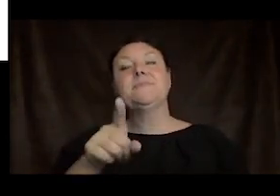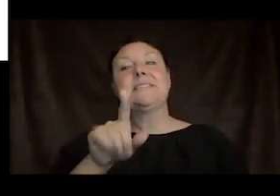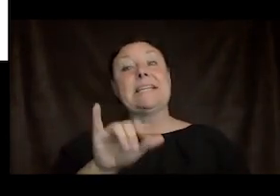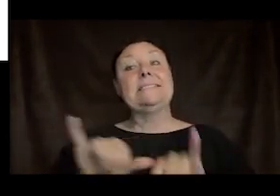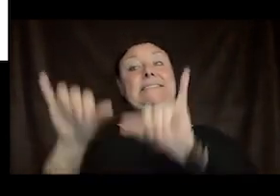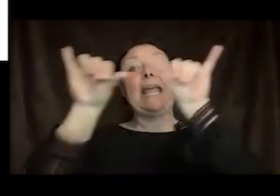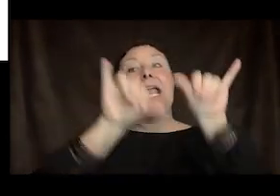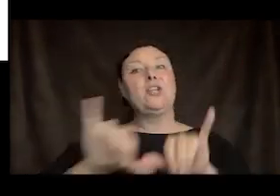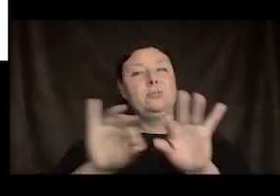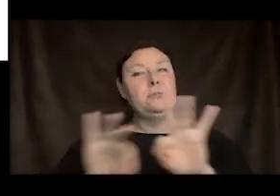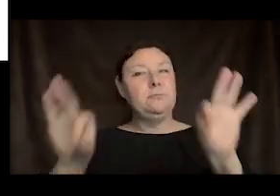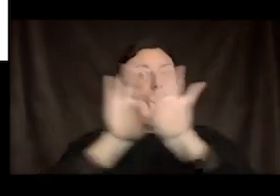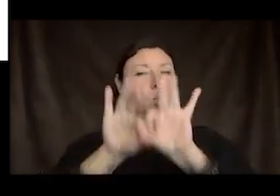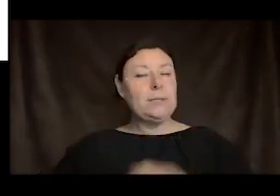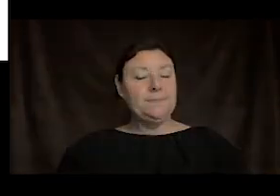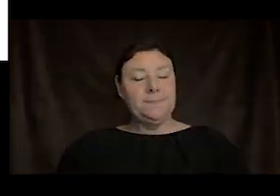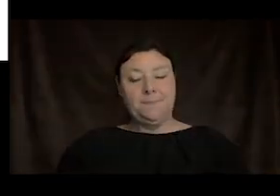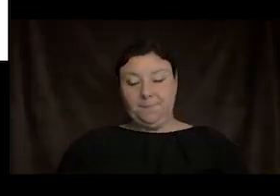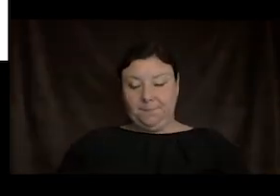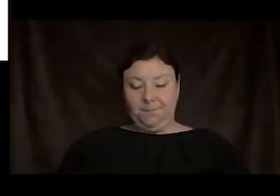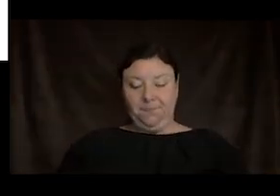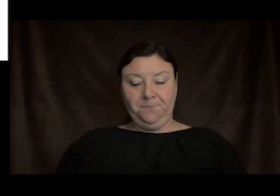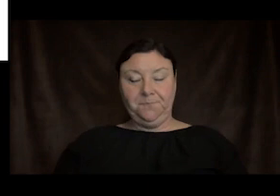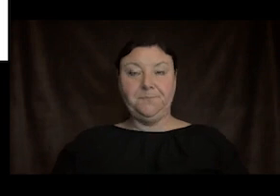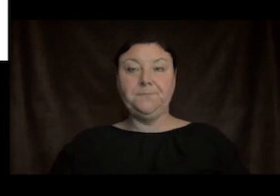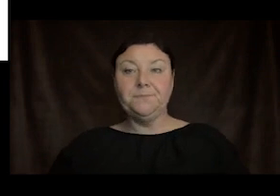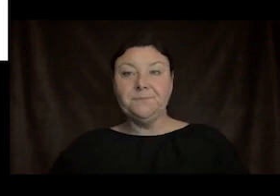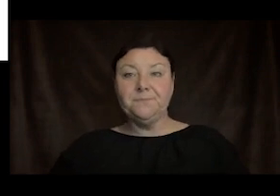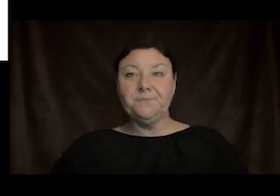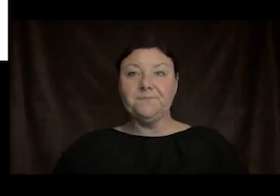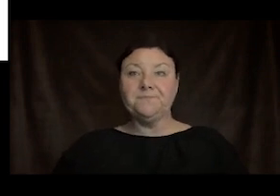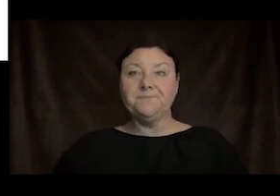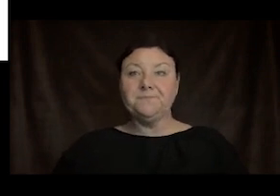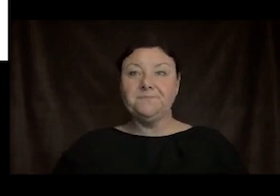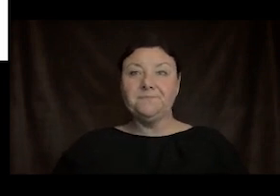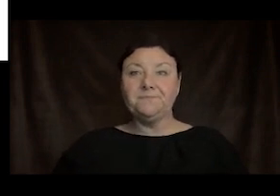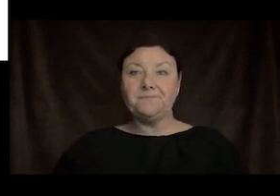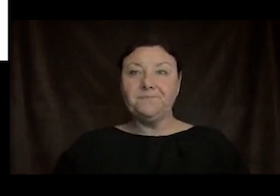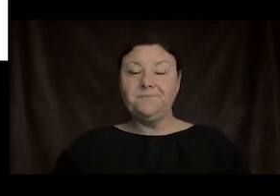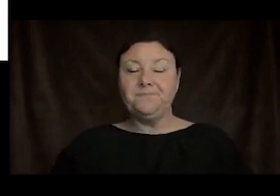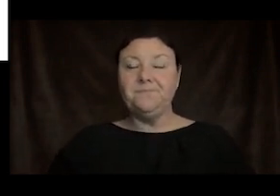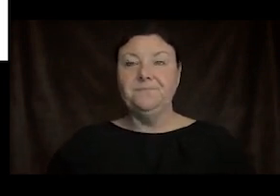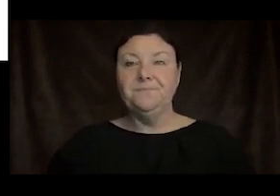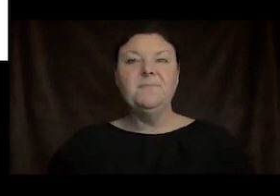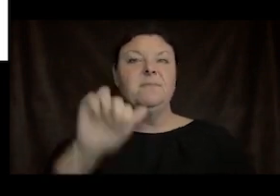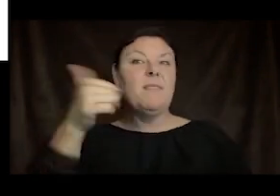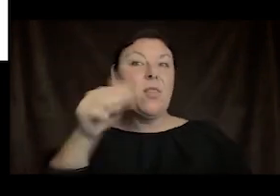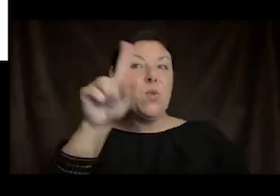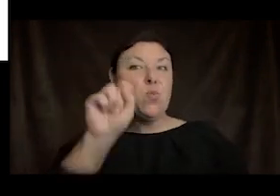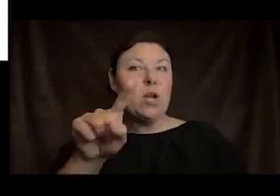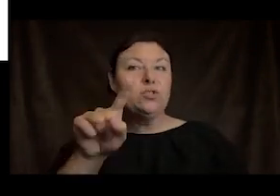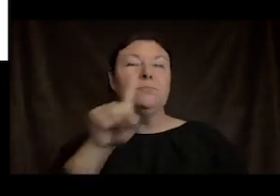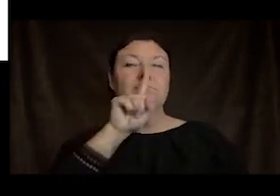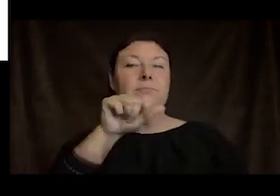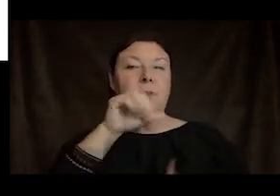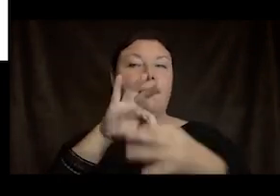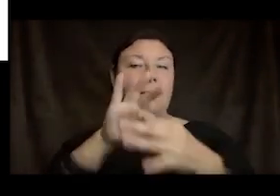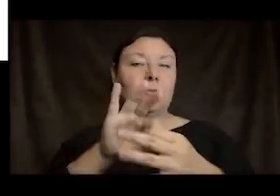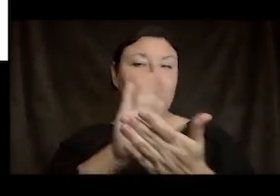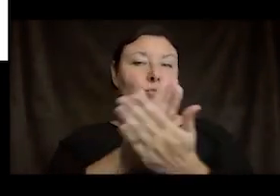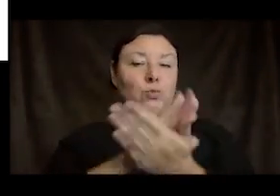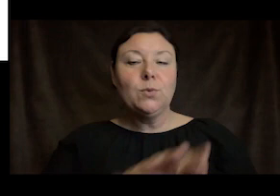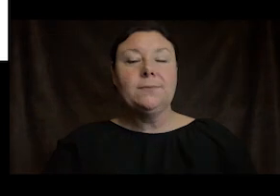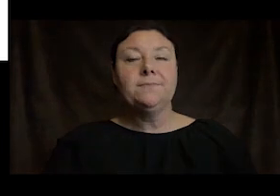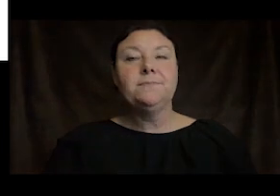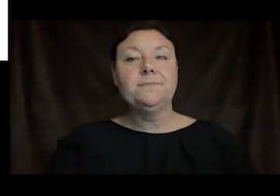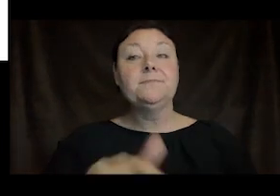question that came up. So your comment that this is all in the standards answers another question. Thank you. Here's one that's a little bit outside of school. I work in an upper